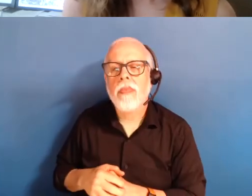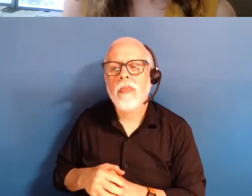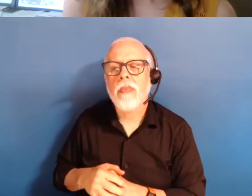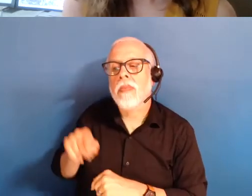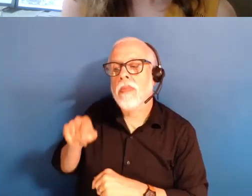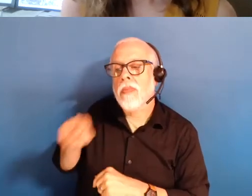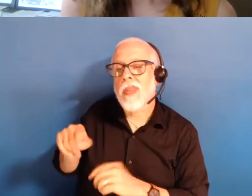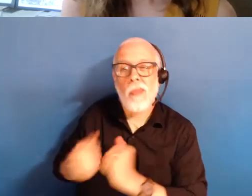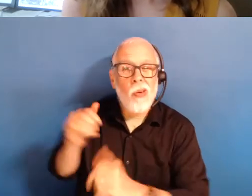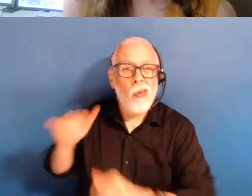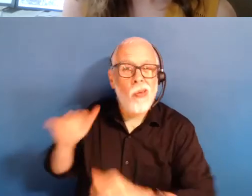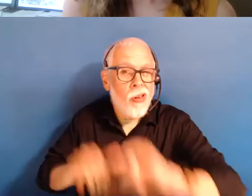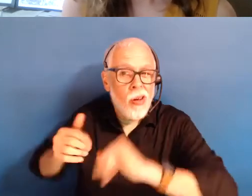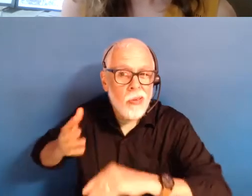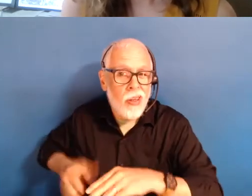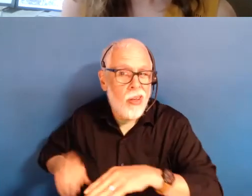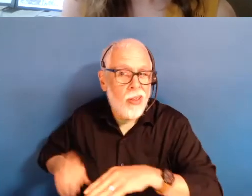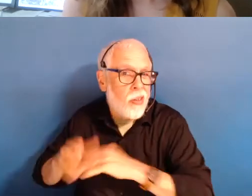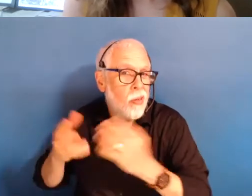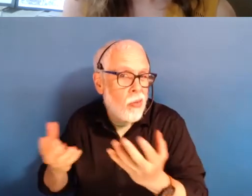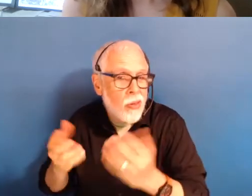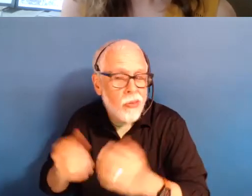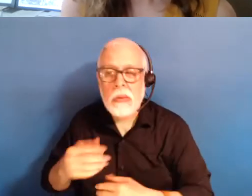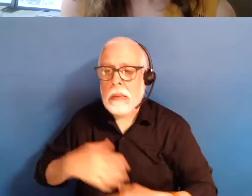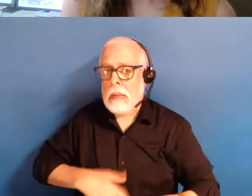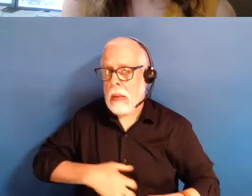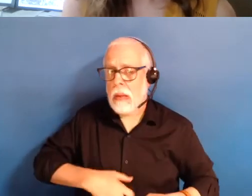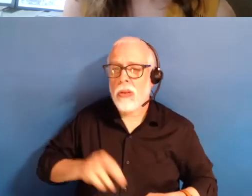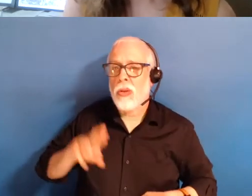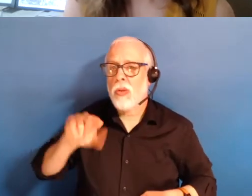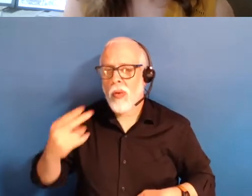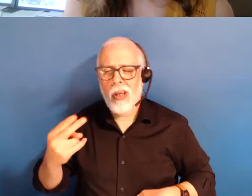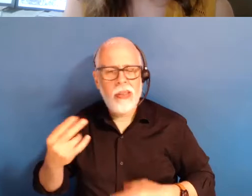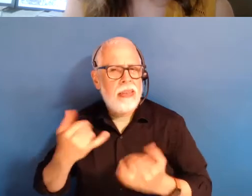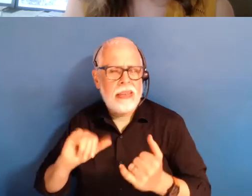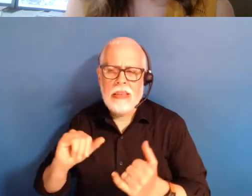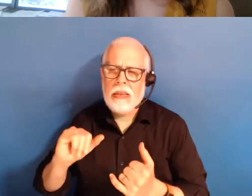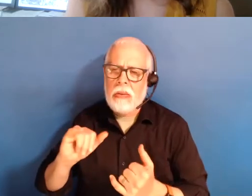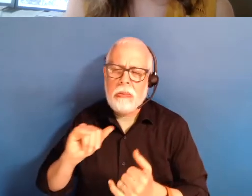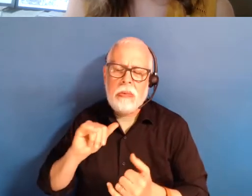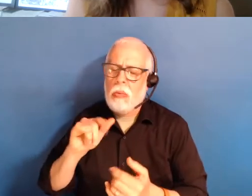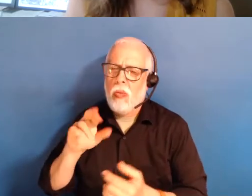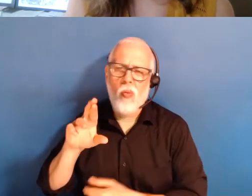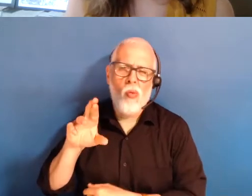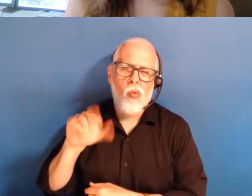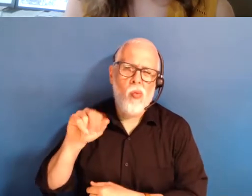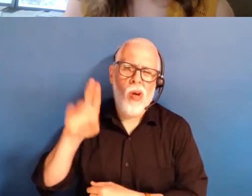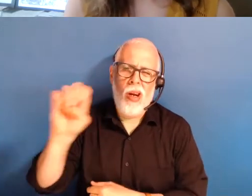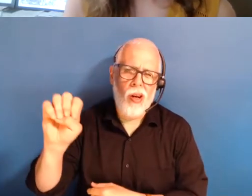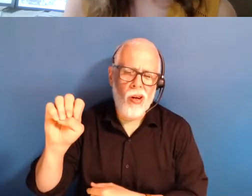The most common side effects are nausea and rash, but those are still relatively uncommon, occurring in